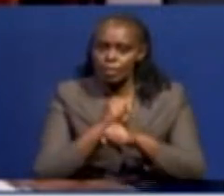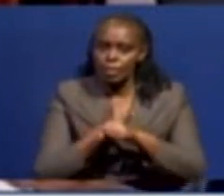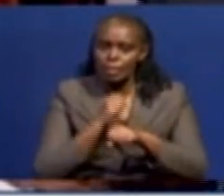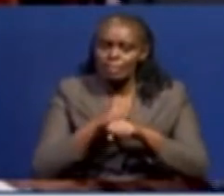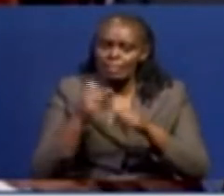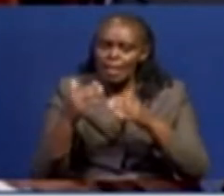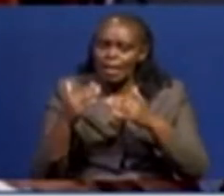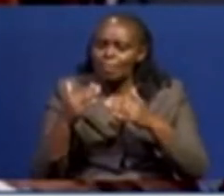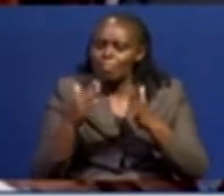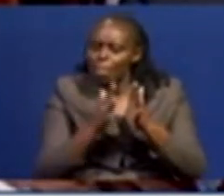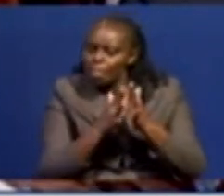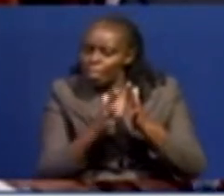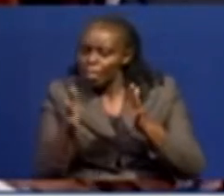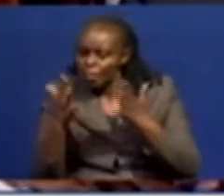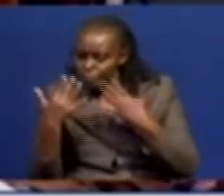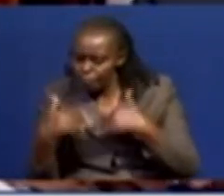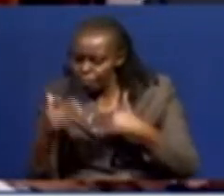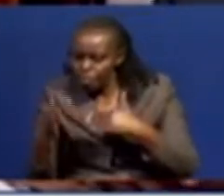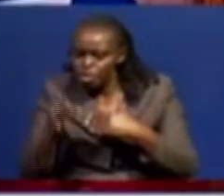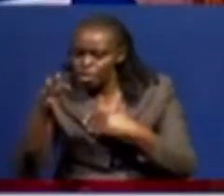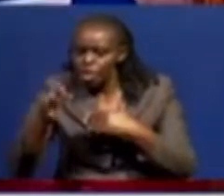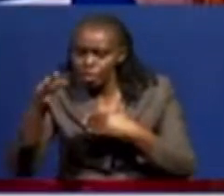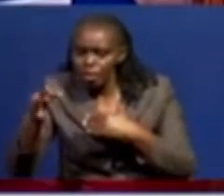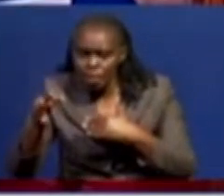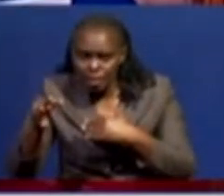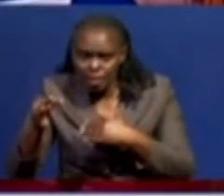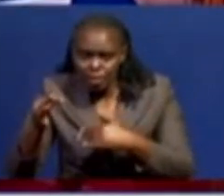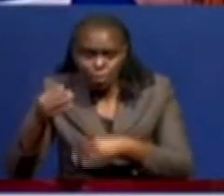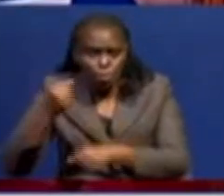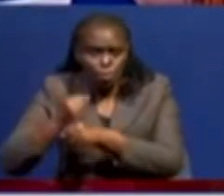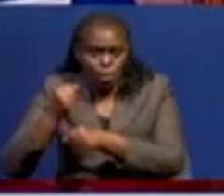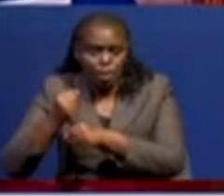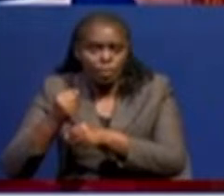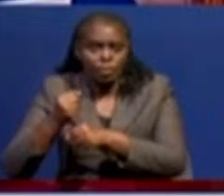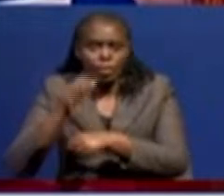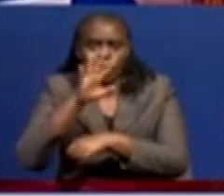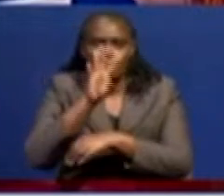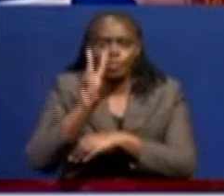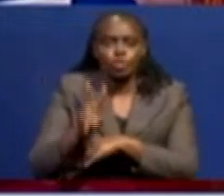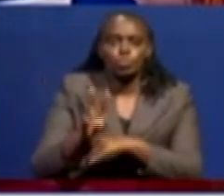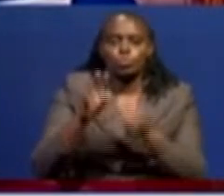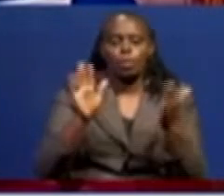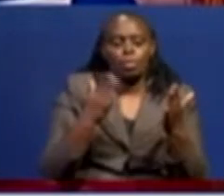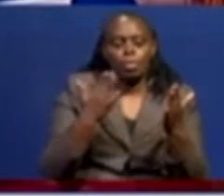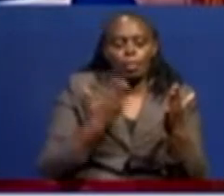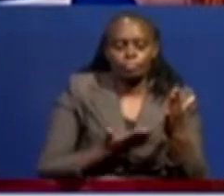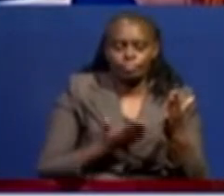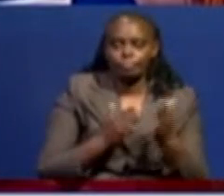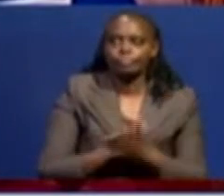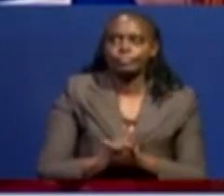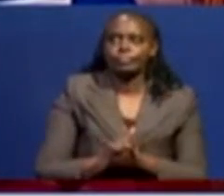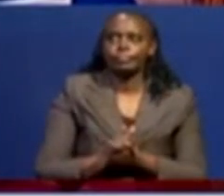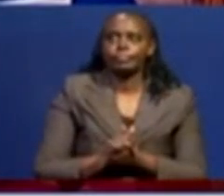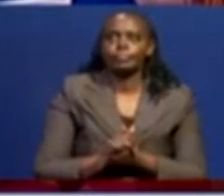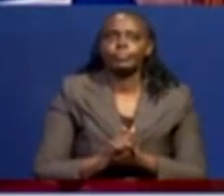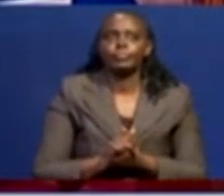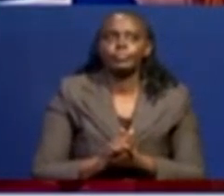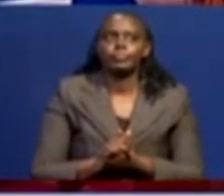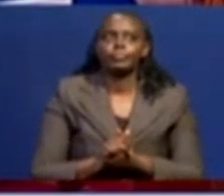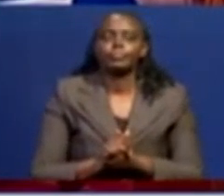And upon the expiry, was it ever extended? No. Look at page 52.